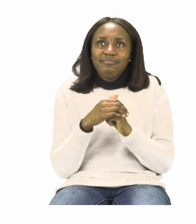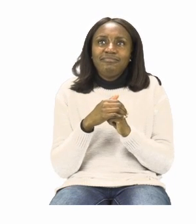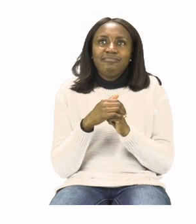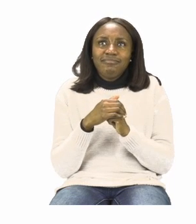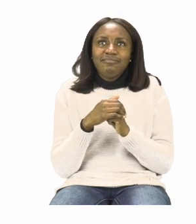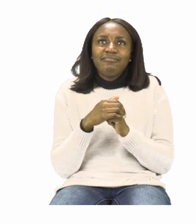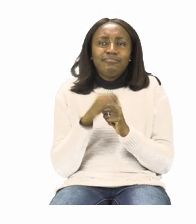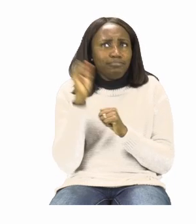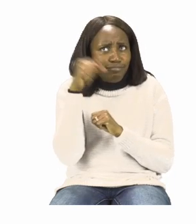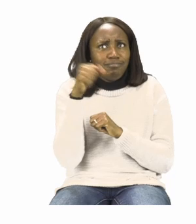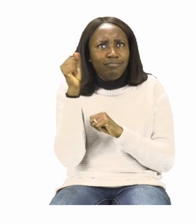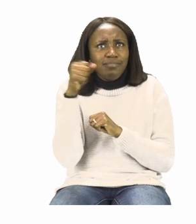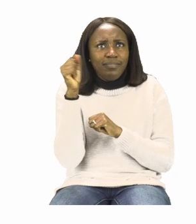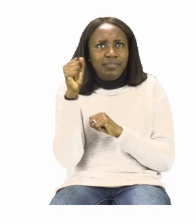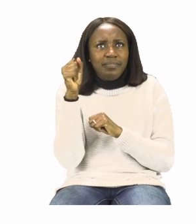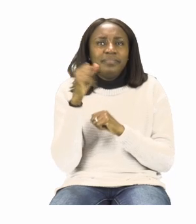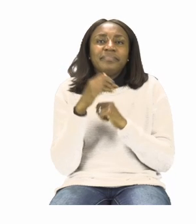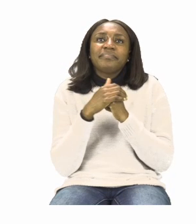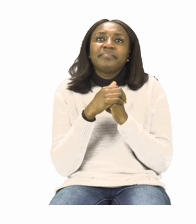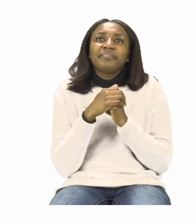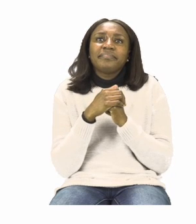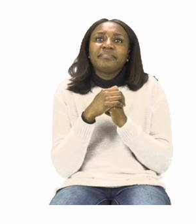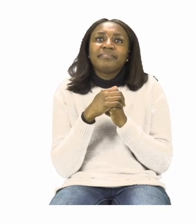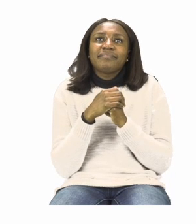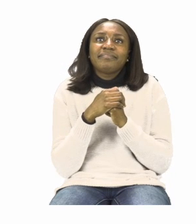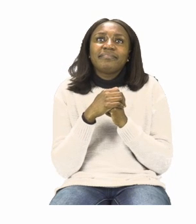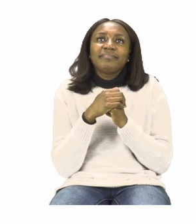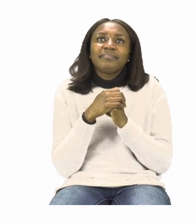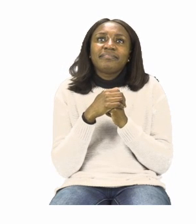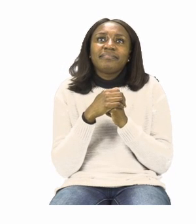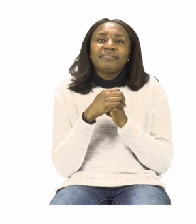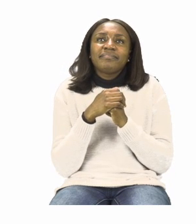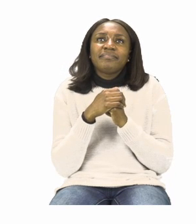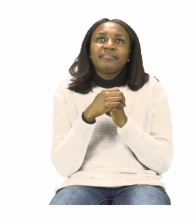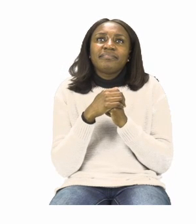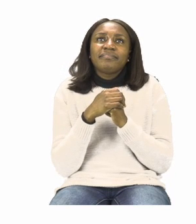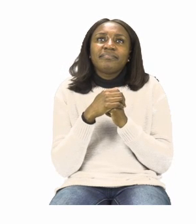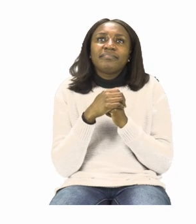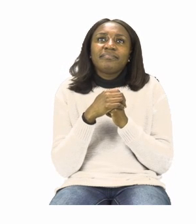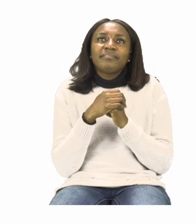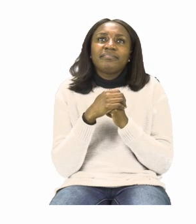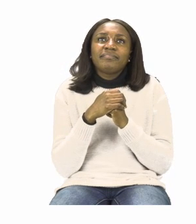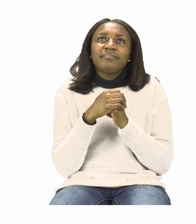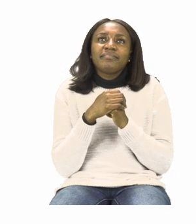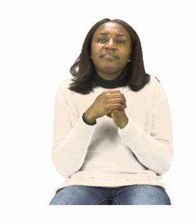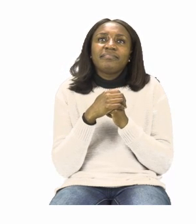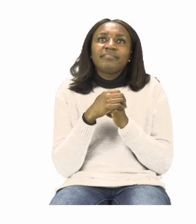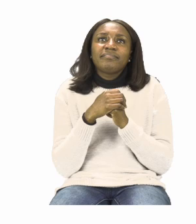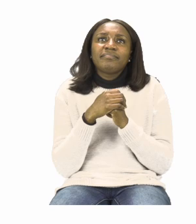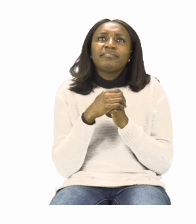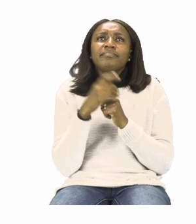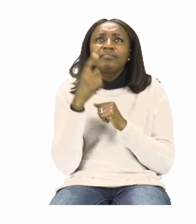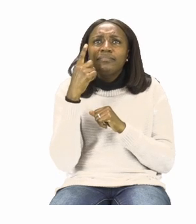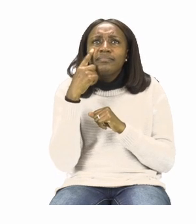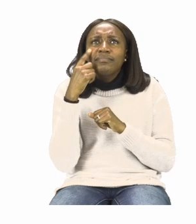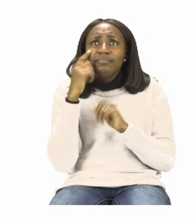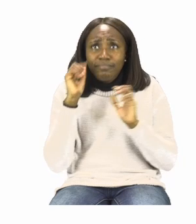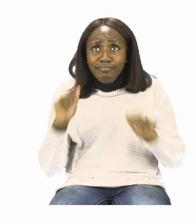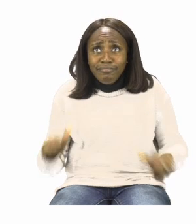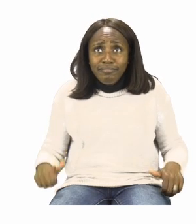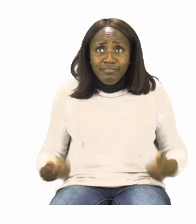Oh, of course you do. There is a tree in the picture. Do you see a picture of a